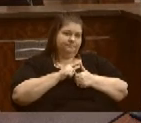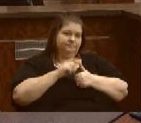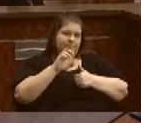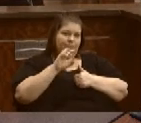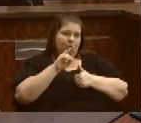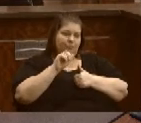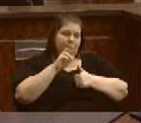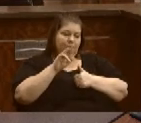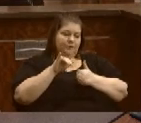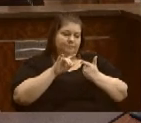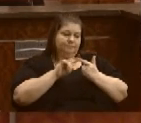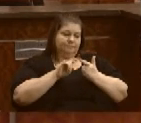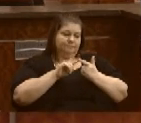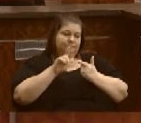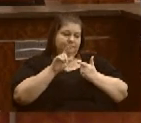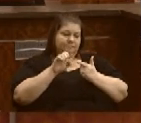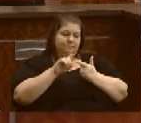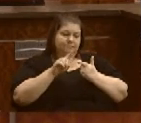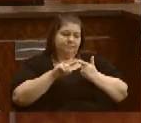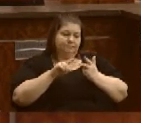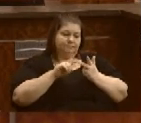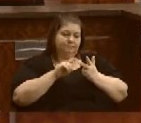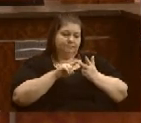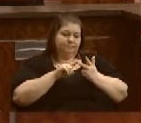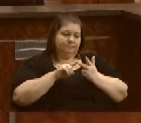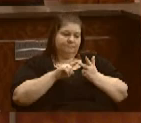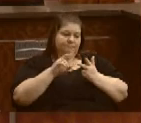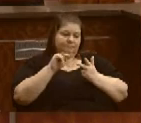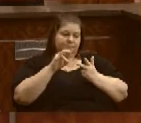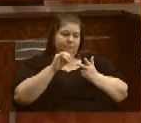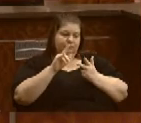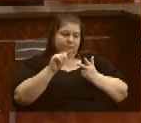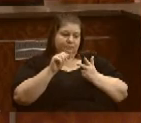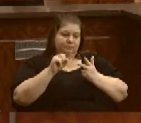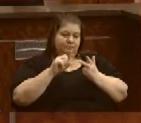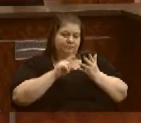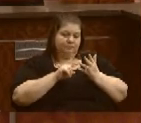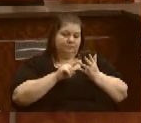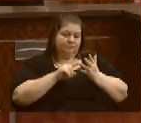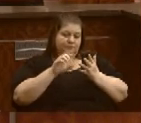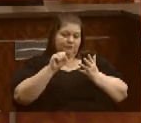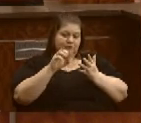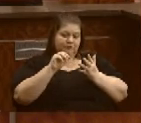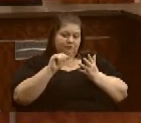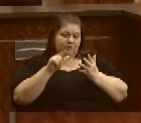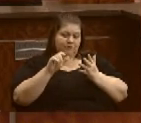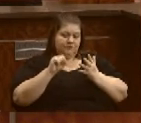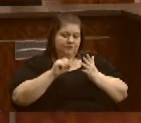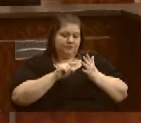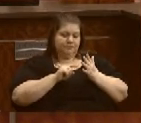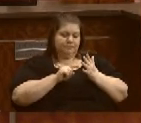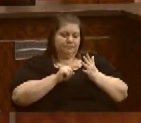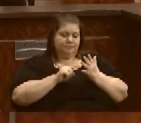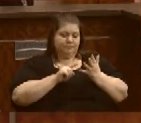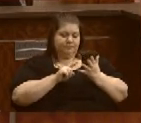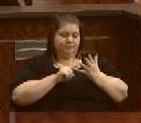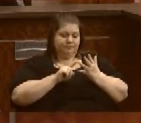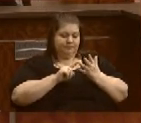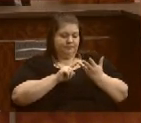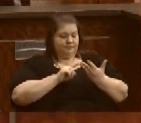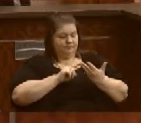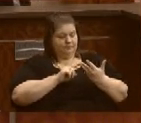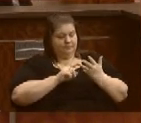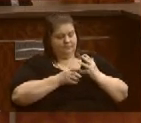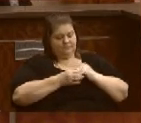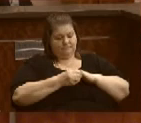Ms. Query? Yes. Mr. Les? Yes. Ms. Nicholas? Yes. Mr. Smalls? I would just like